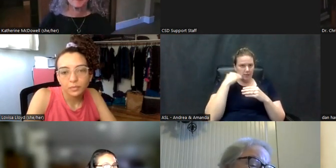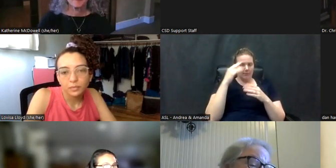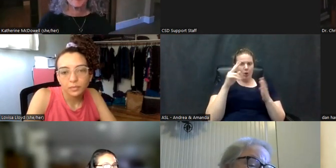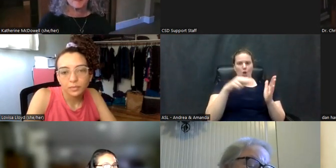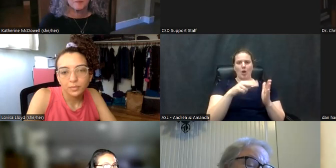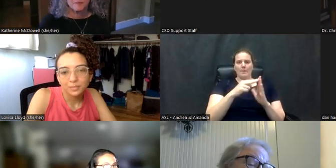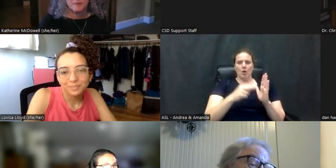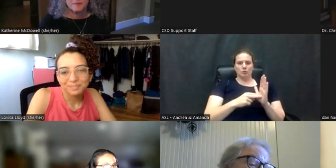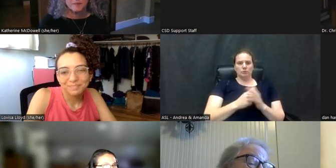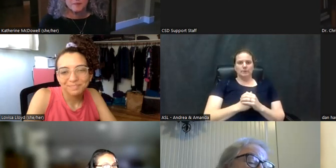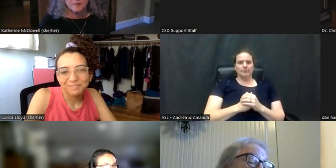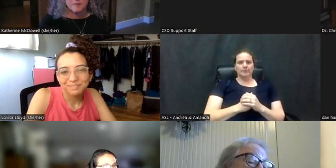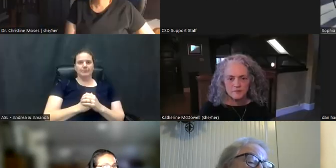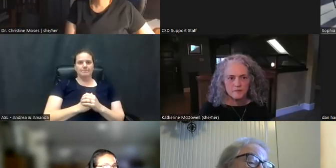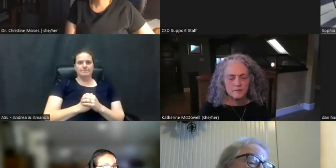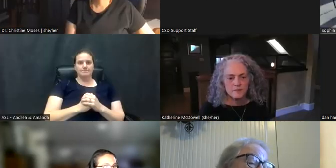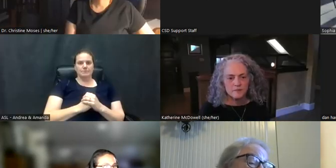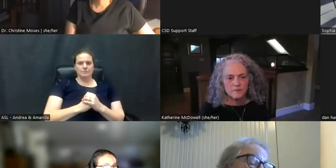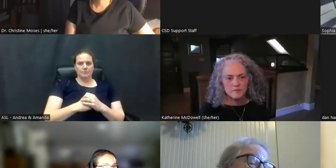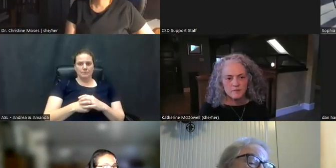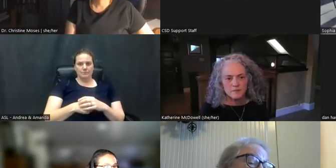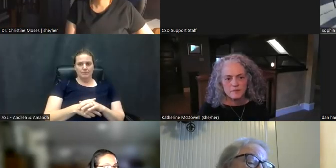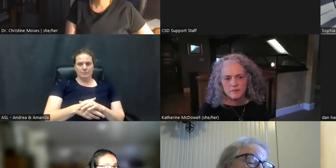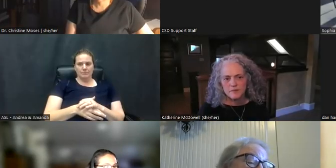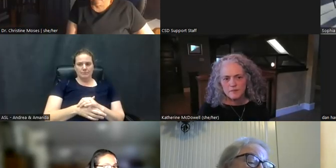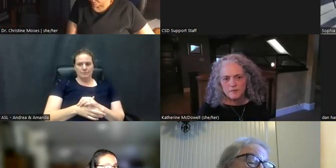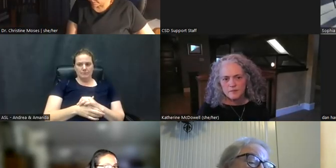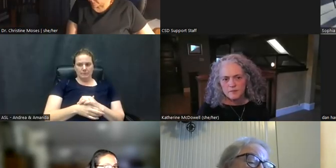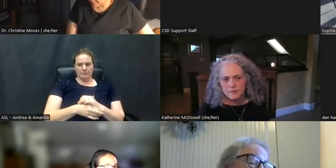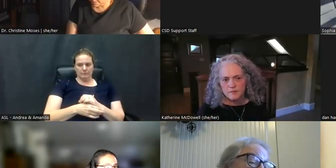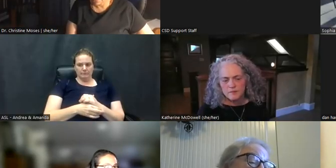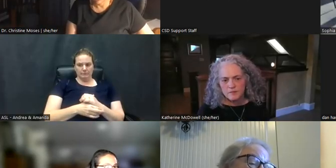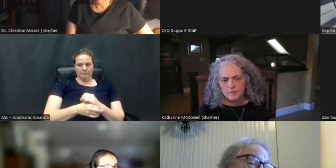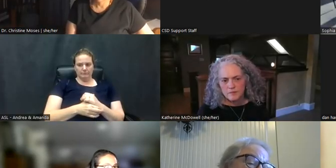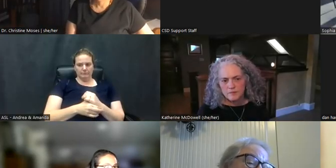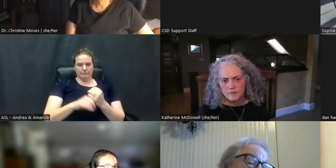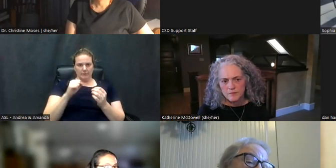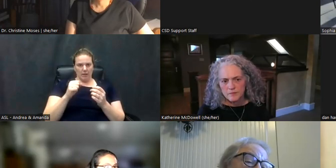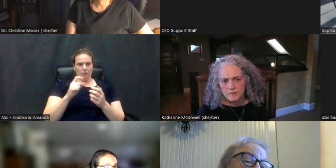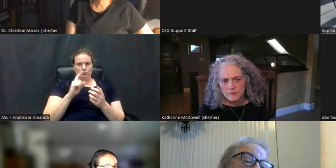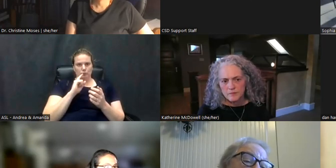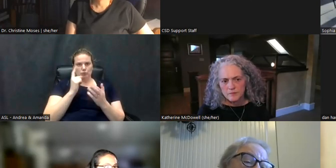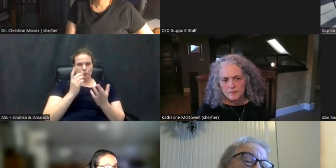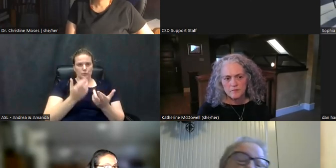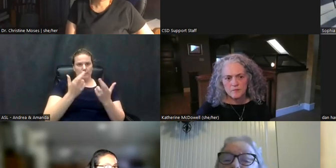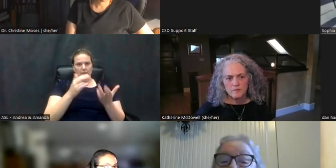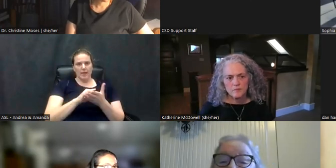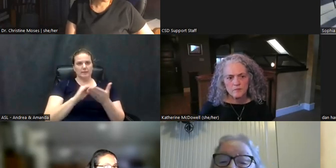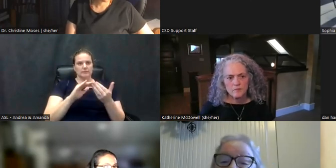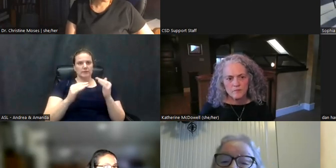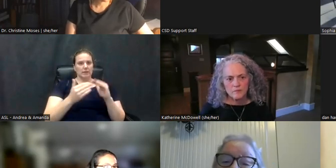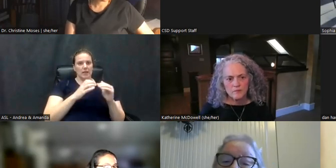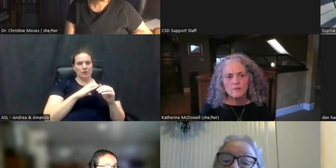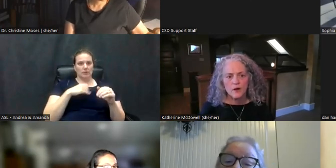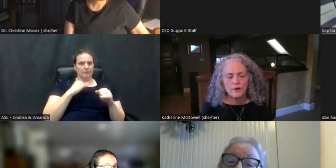here. Let's see. I mean, they can for sure recommend them, and then the city council has the